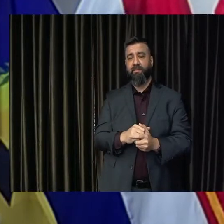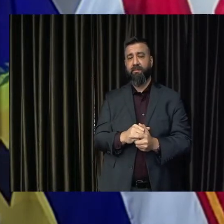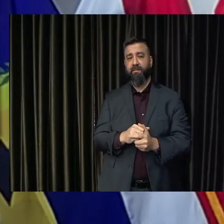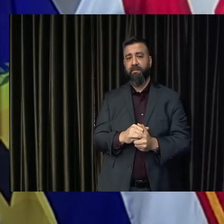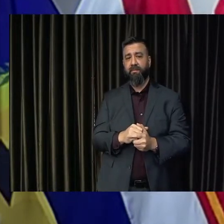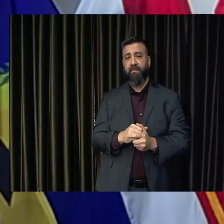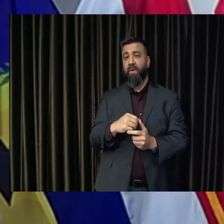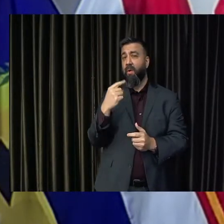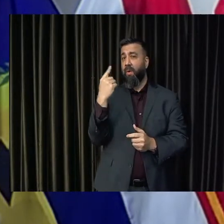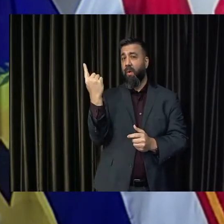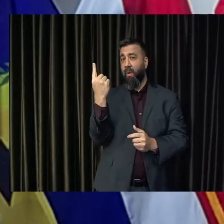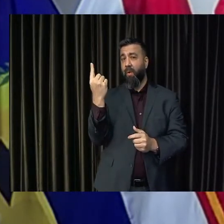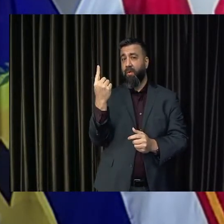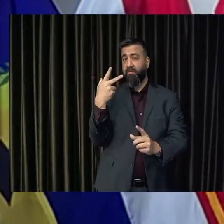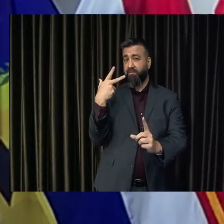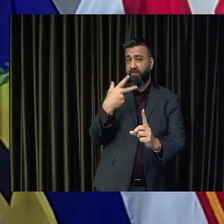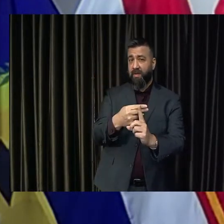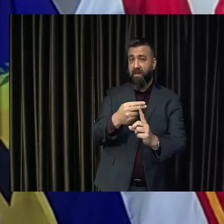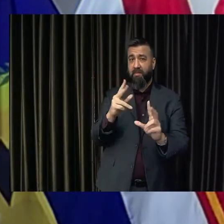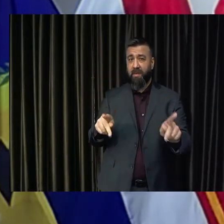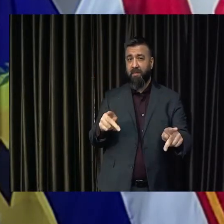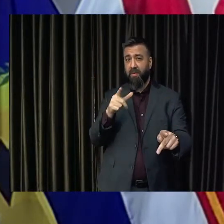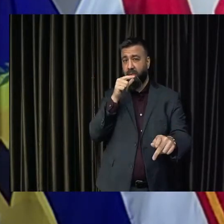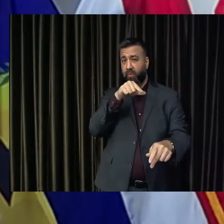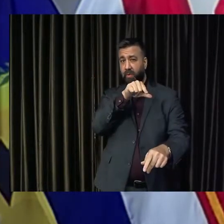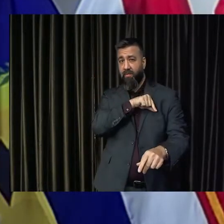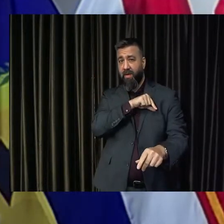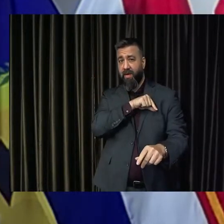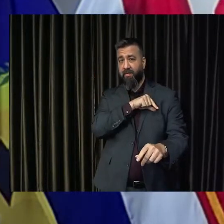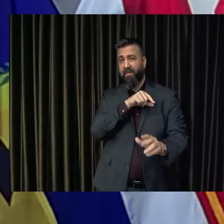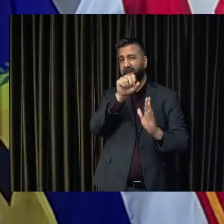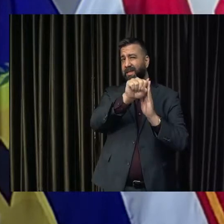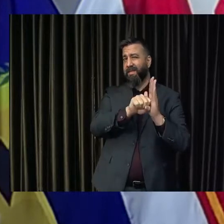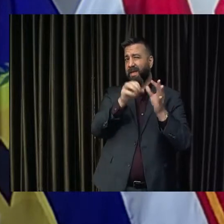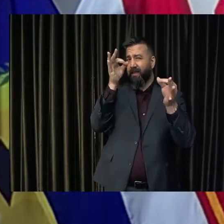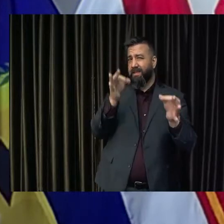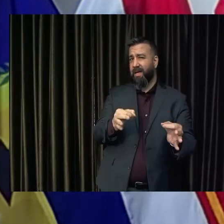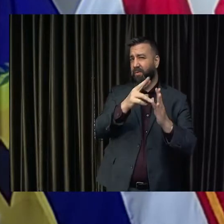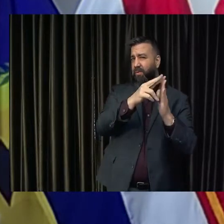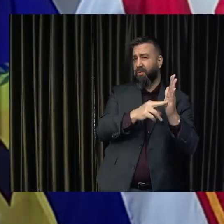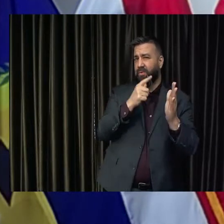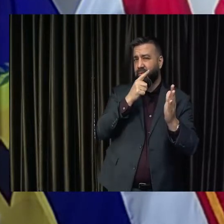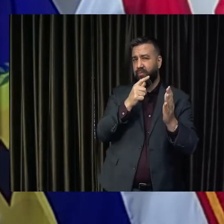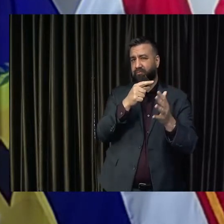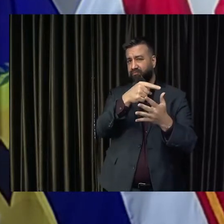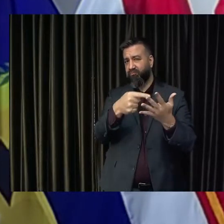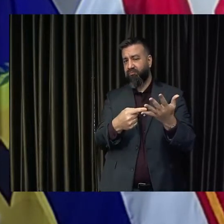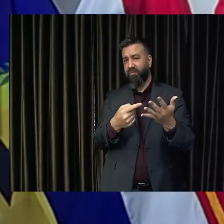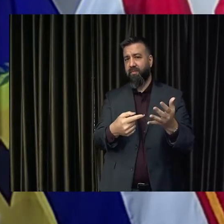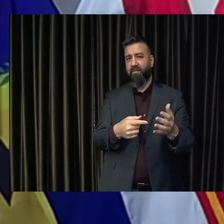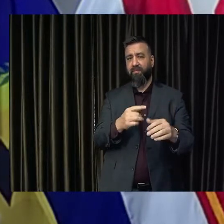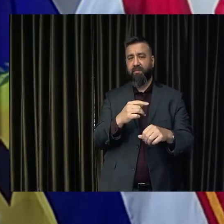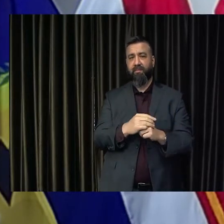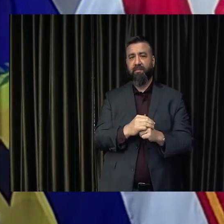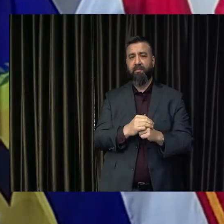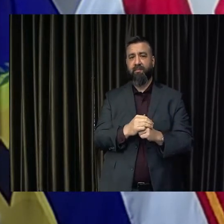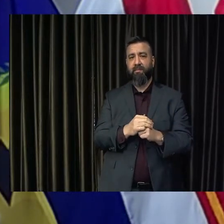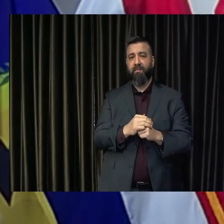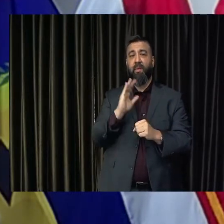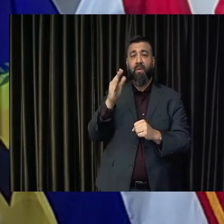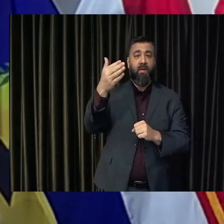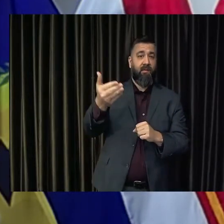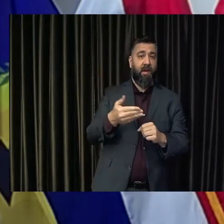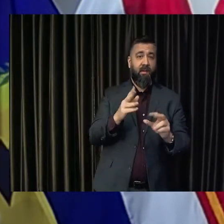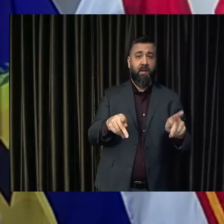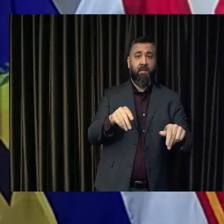in categories identified by the state as eligible. That means we will invite people from our pre-registration list who are in Phase